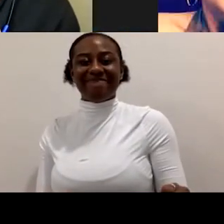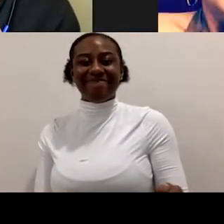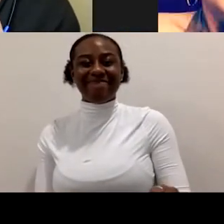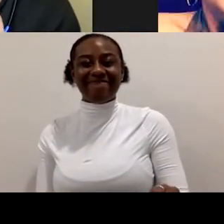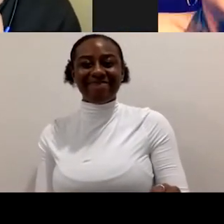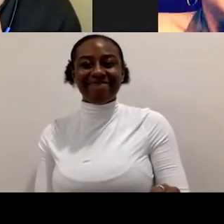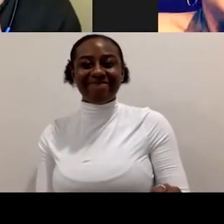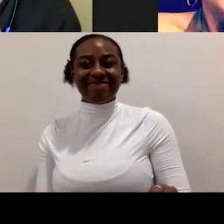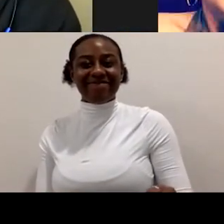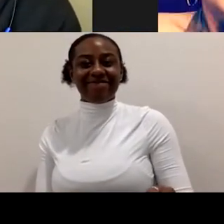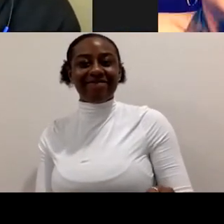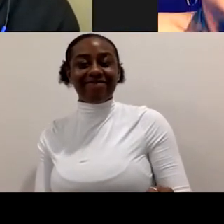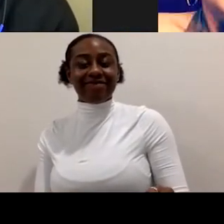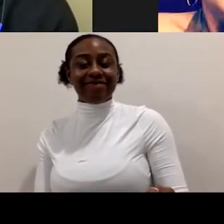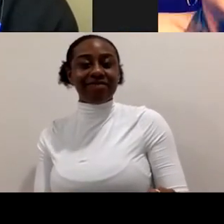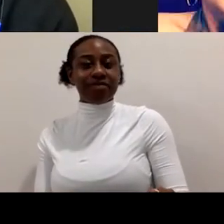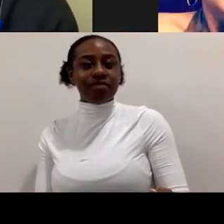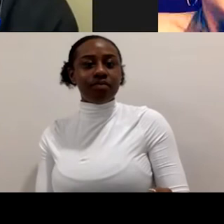Palika?